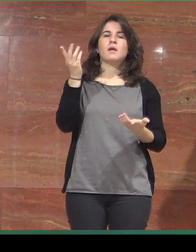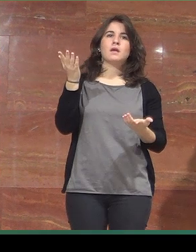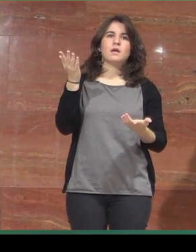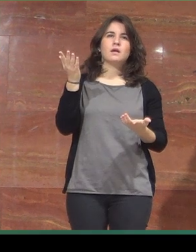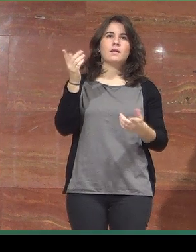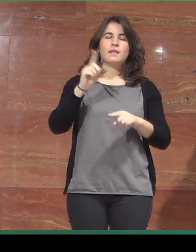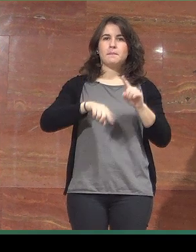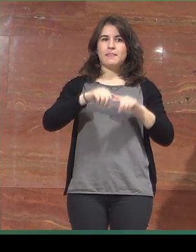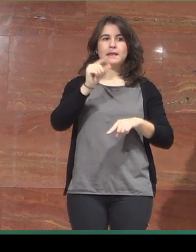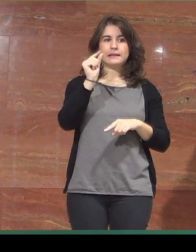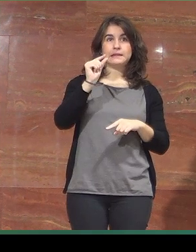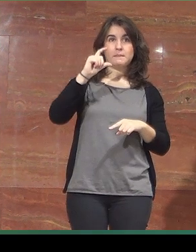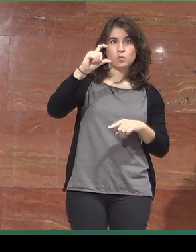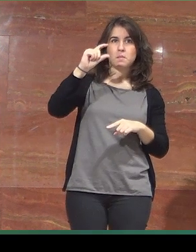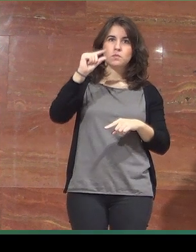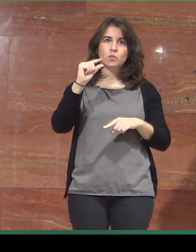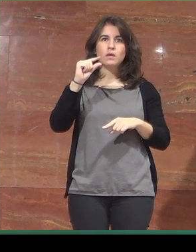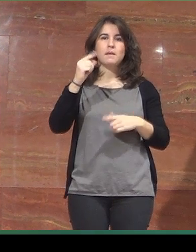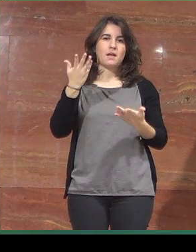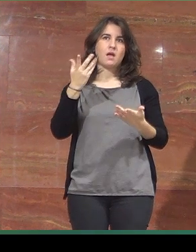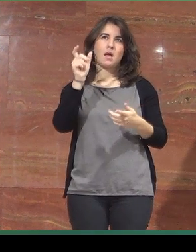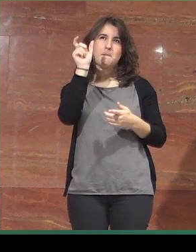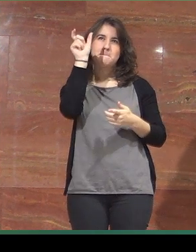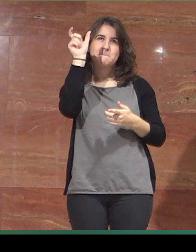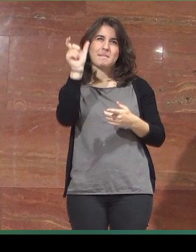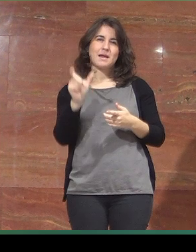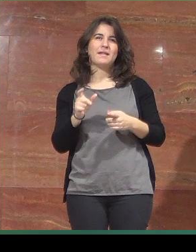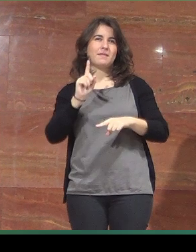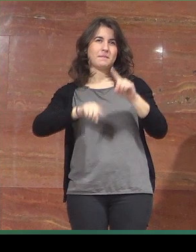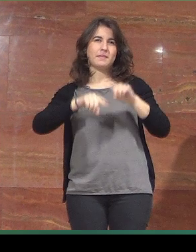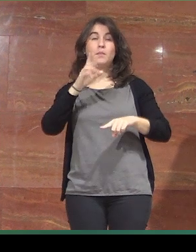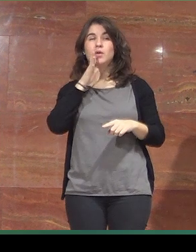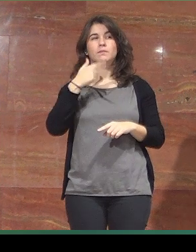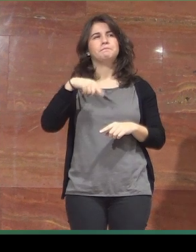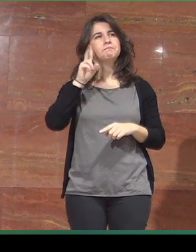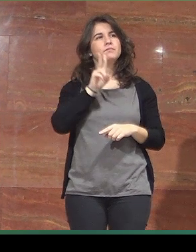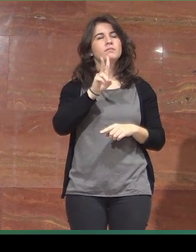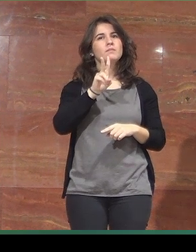that upper and lower case was easier, more legible for people.